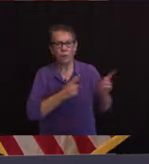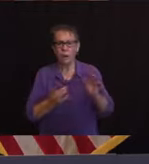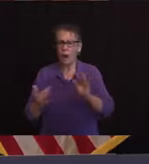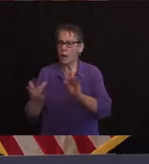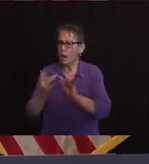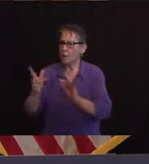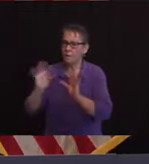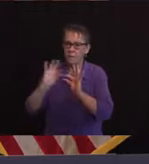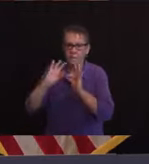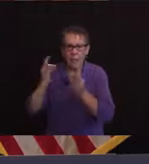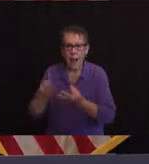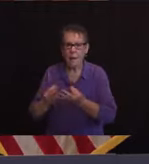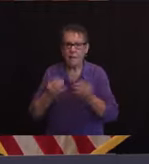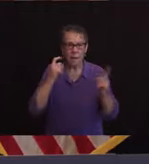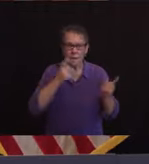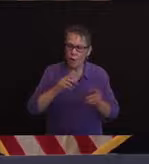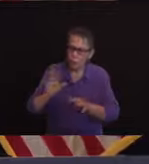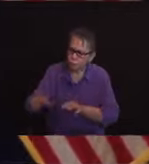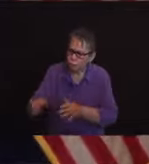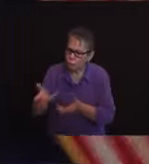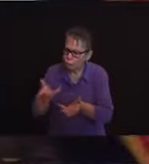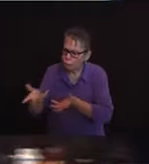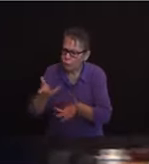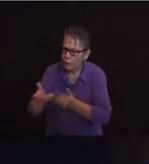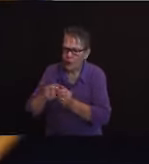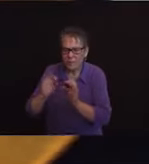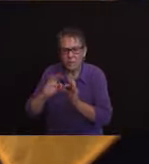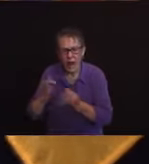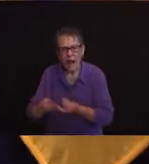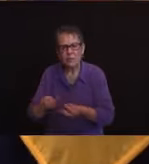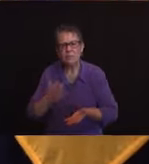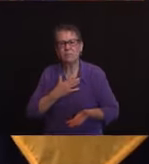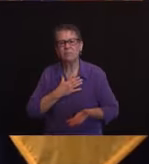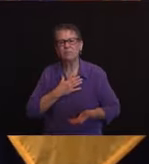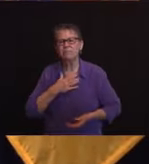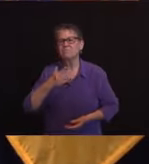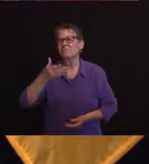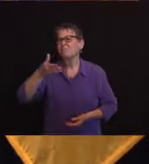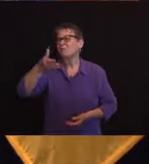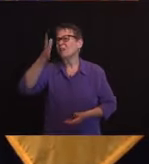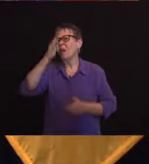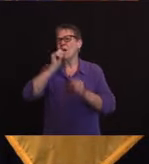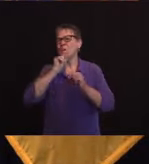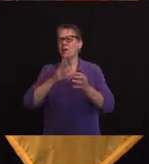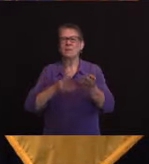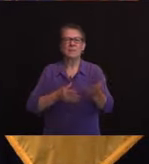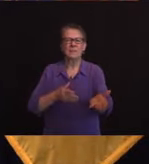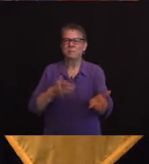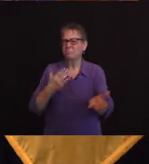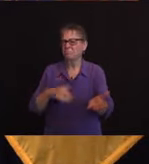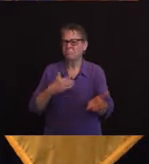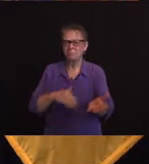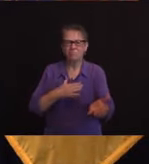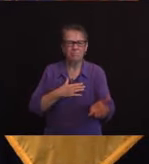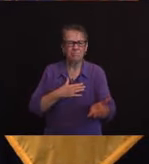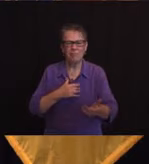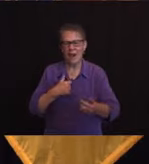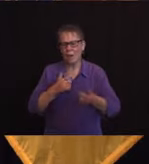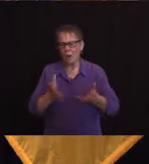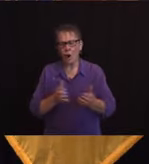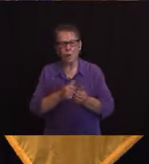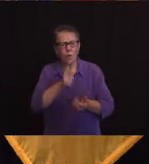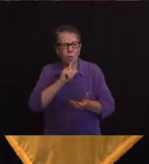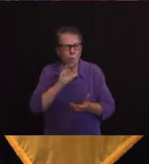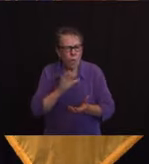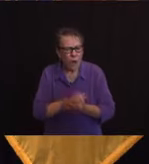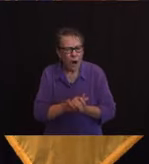offer your prayers and condolences. God bless Keith. I spoke to Jennifer on Friday, as you know, and needless to say, she's